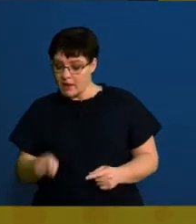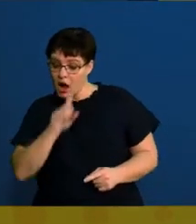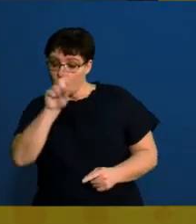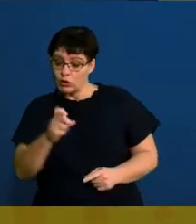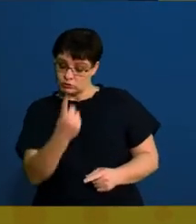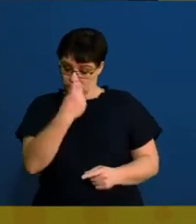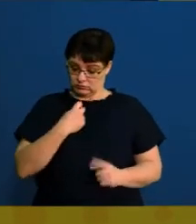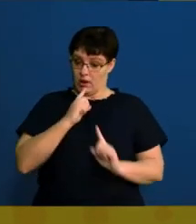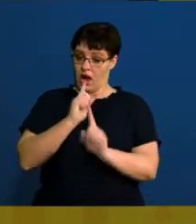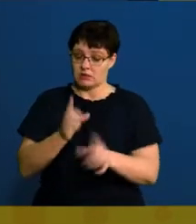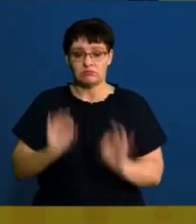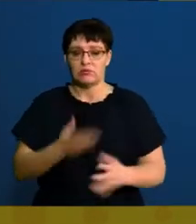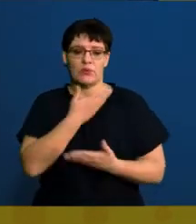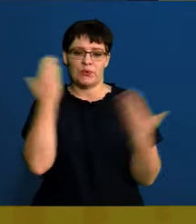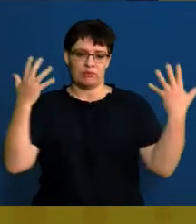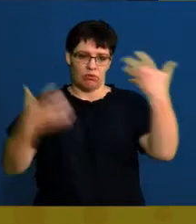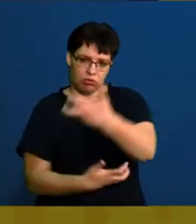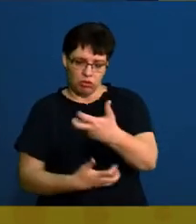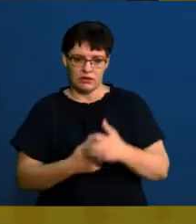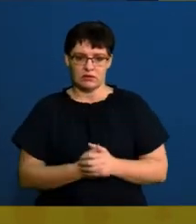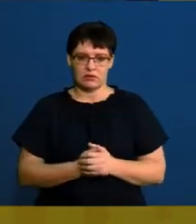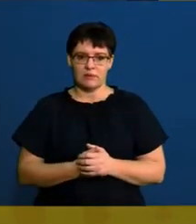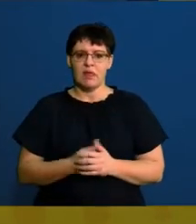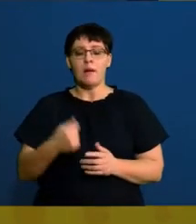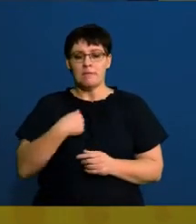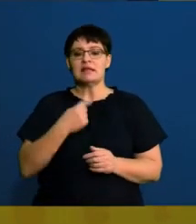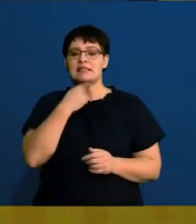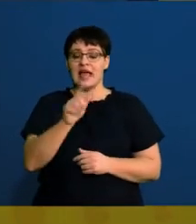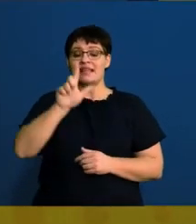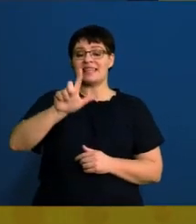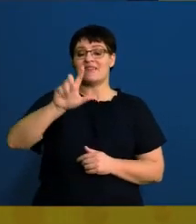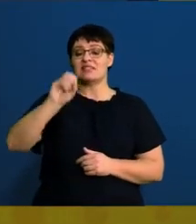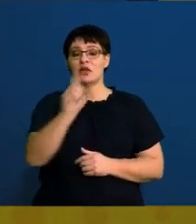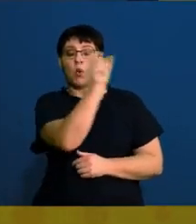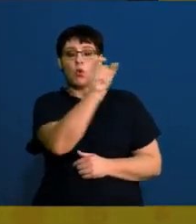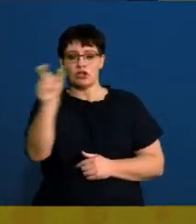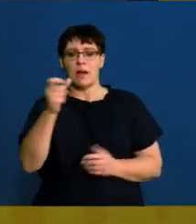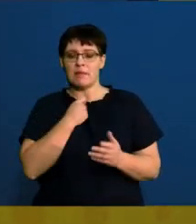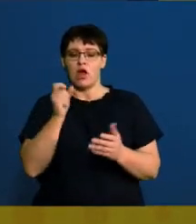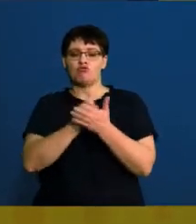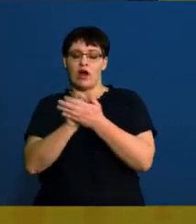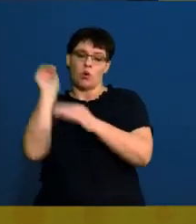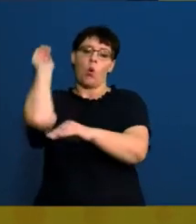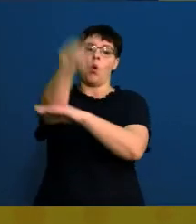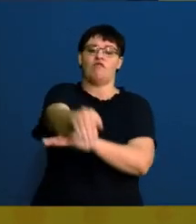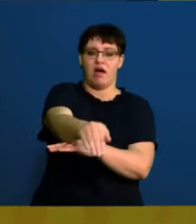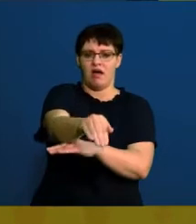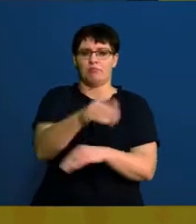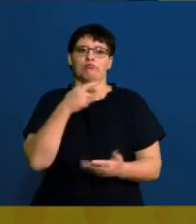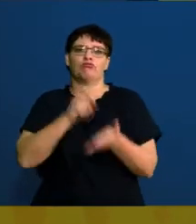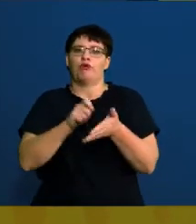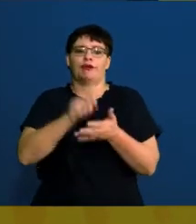hand. They write down more than the word count. Remember, 70 words is our maximum in this